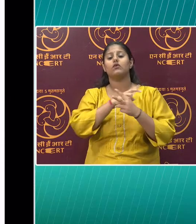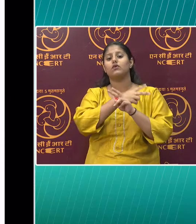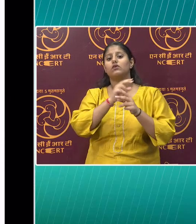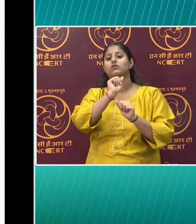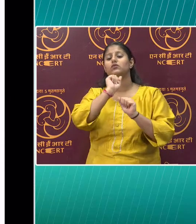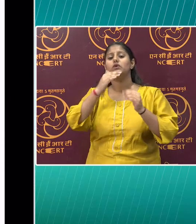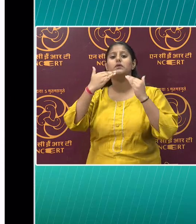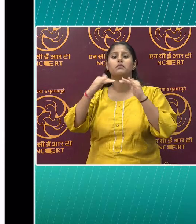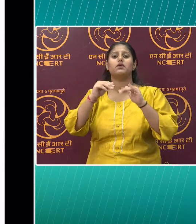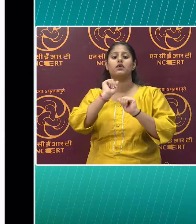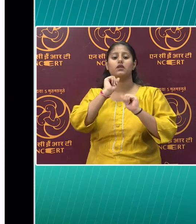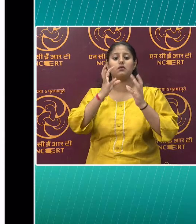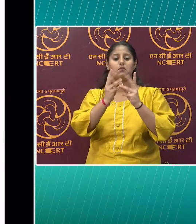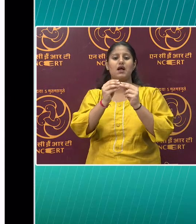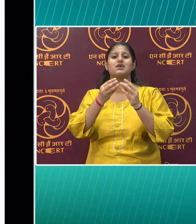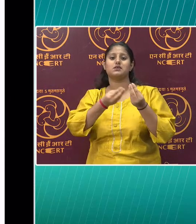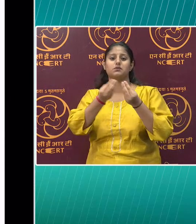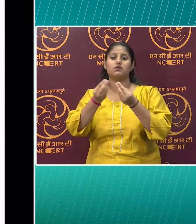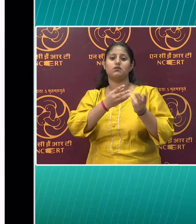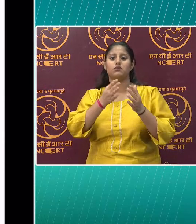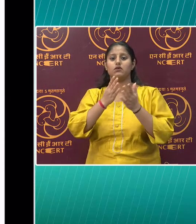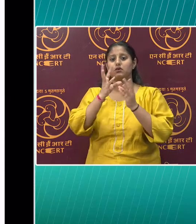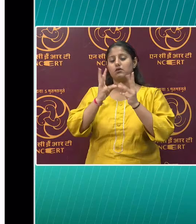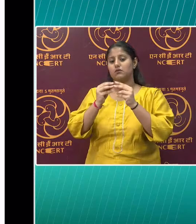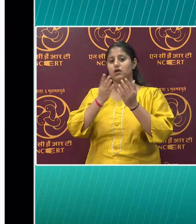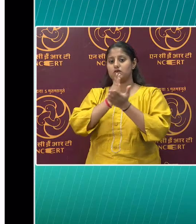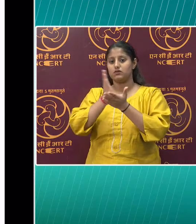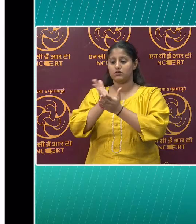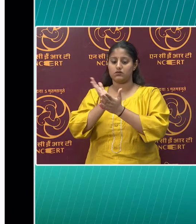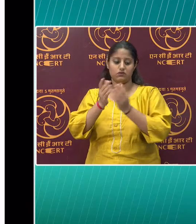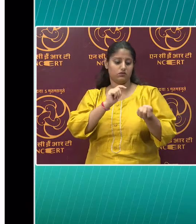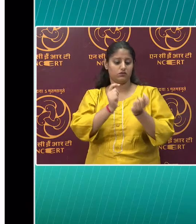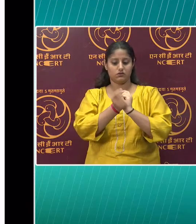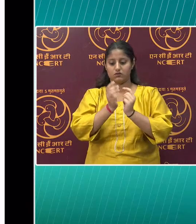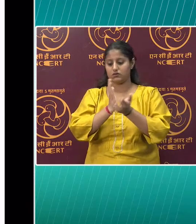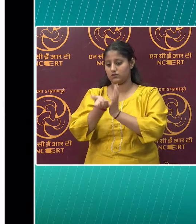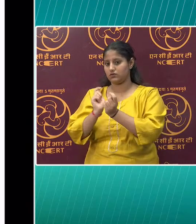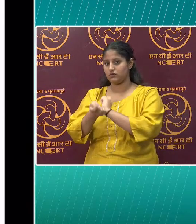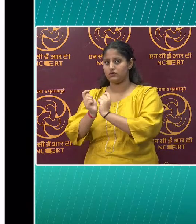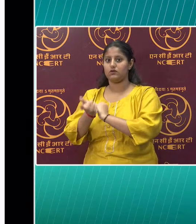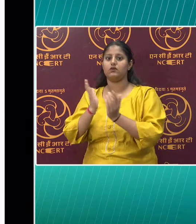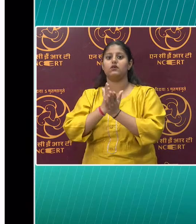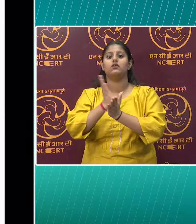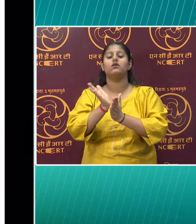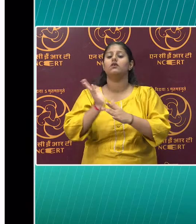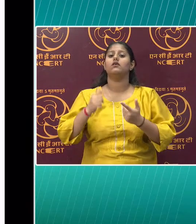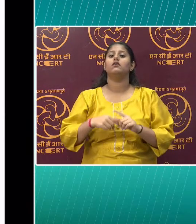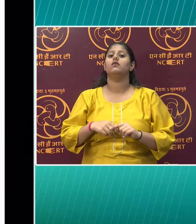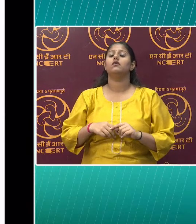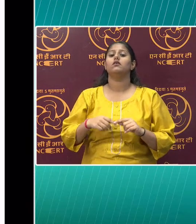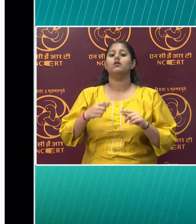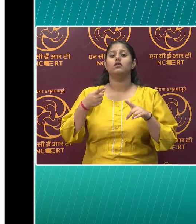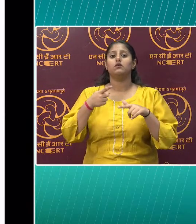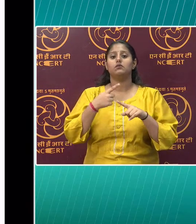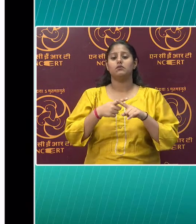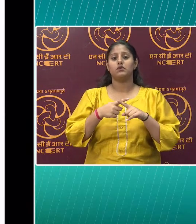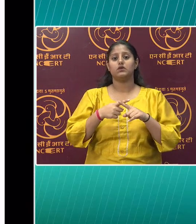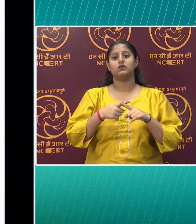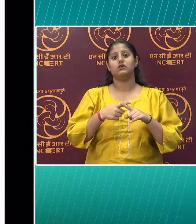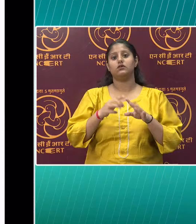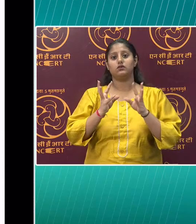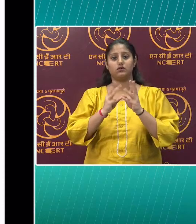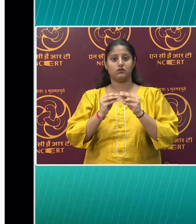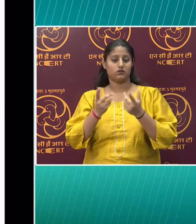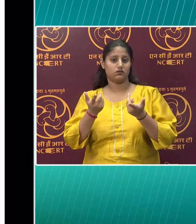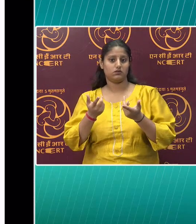depend on the mark system. We Right. have to promote competencies. And when we talk about competencies, it is yes or